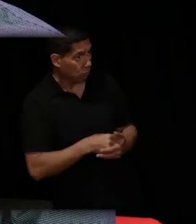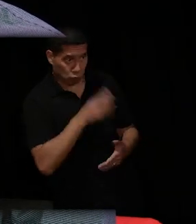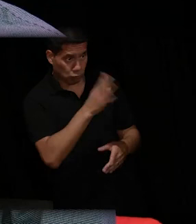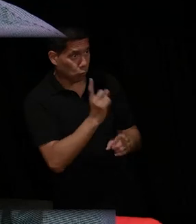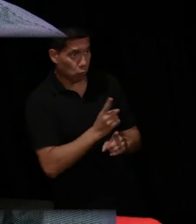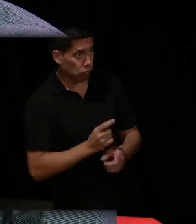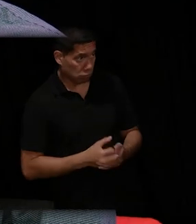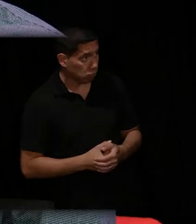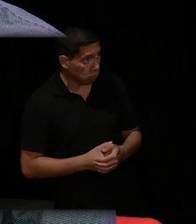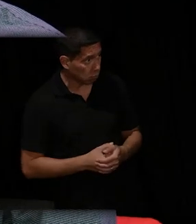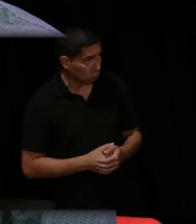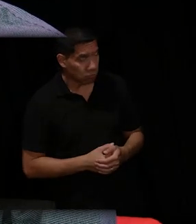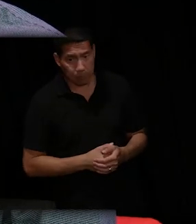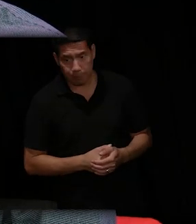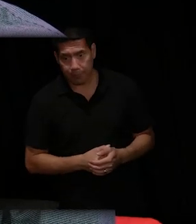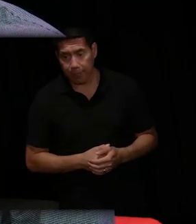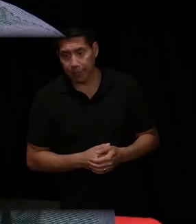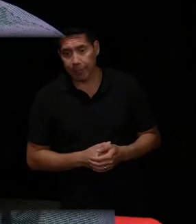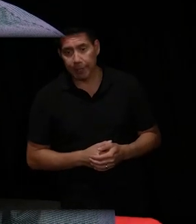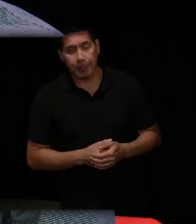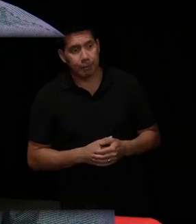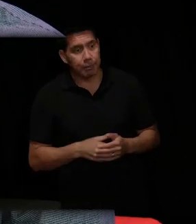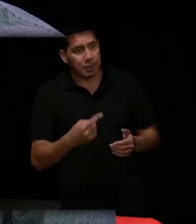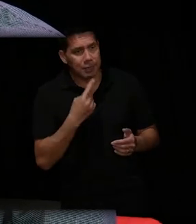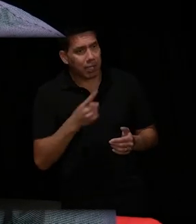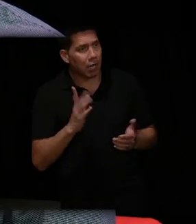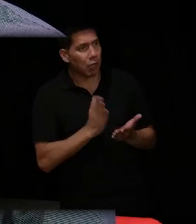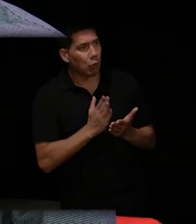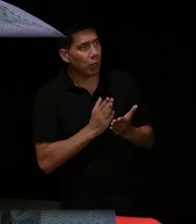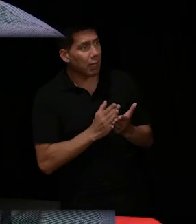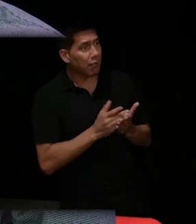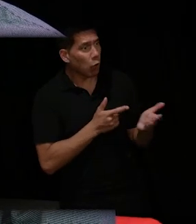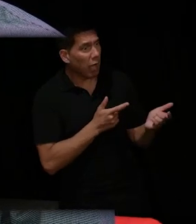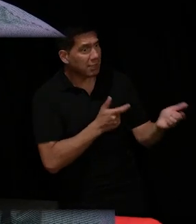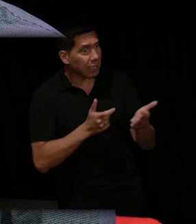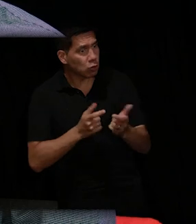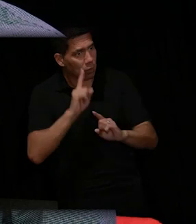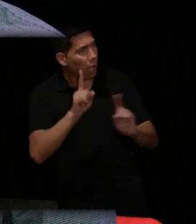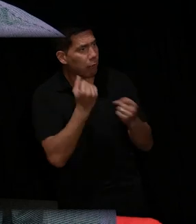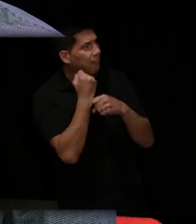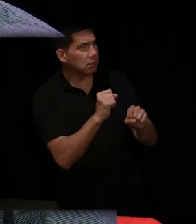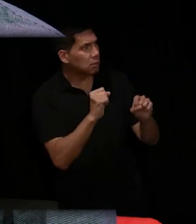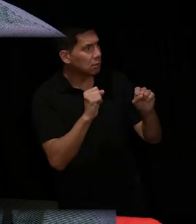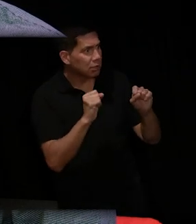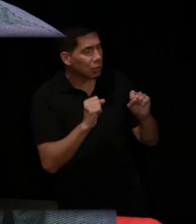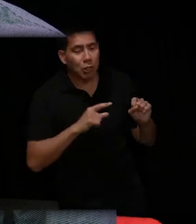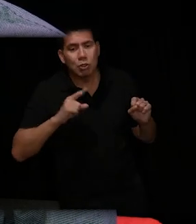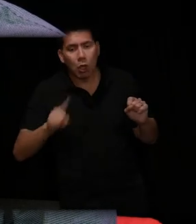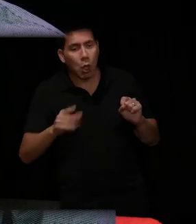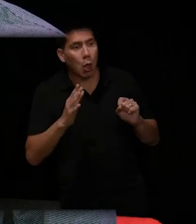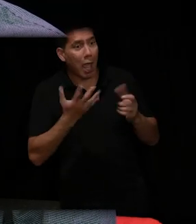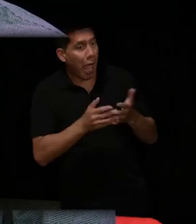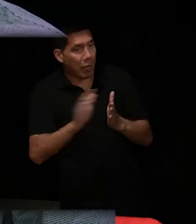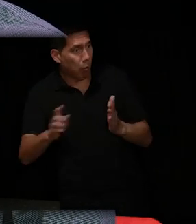that, you know, these are completely preventable attacks. So what I always found striking about the way he approached them was he would